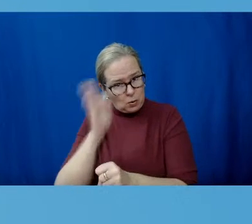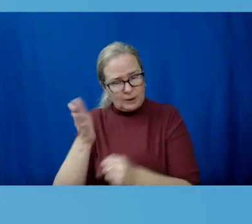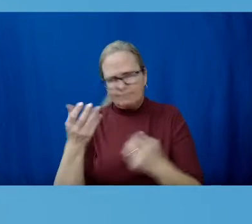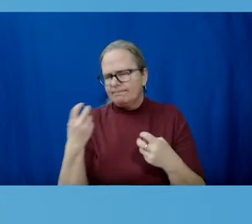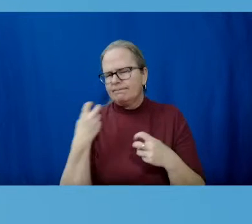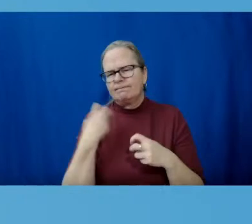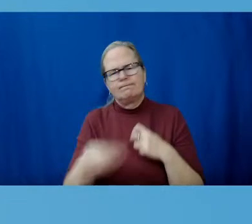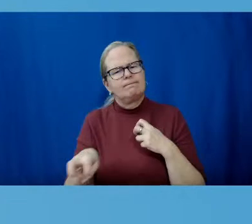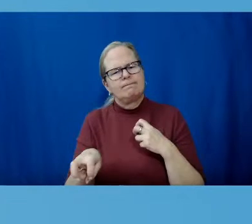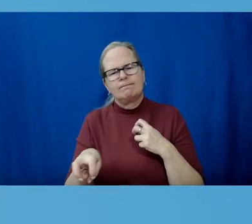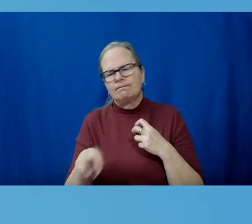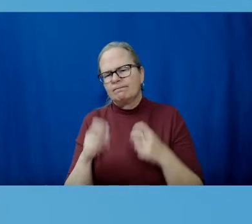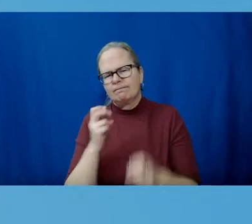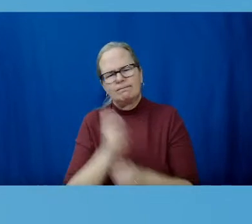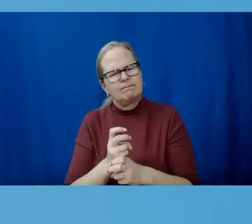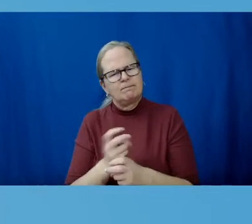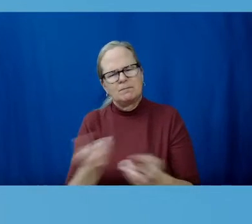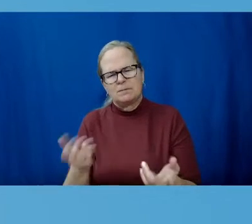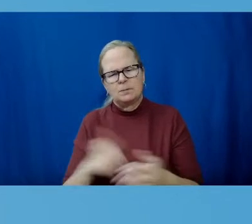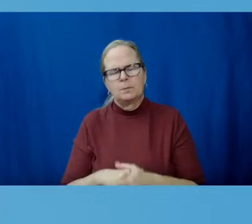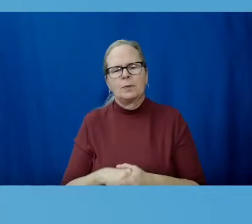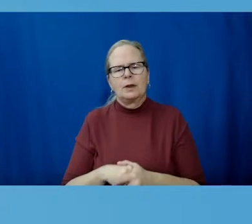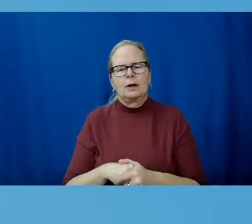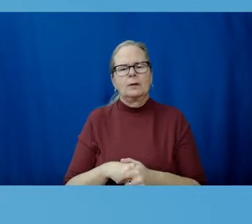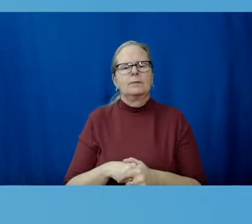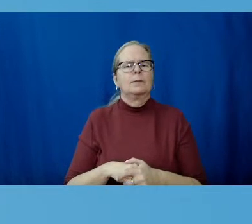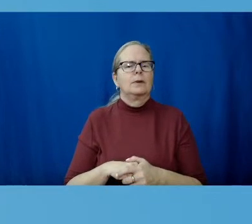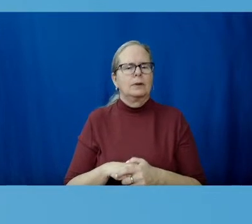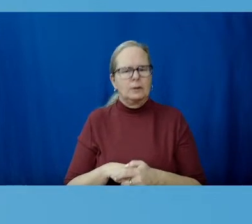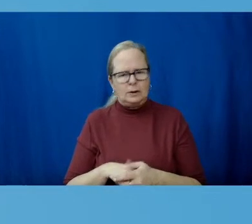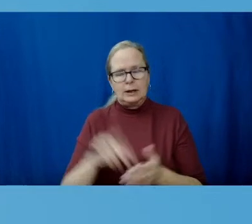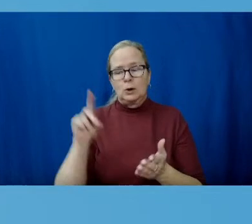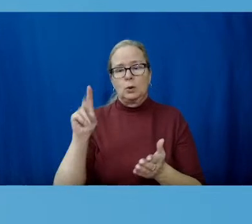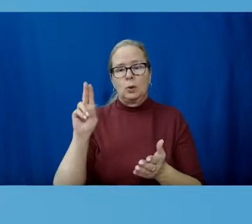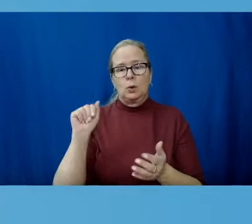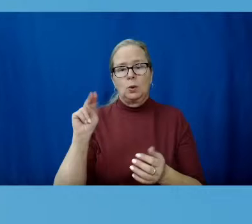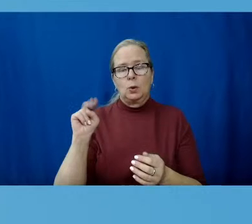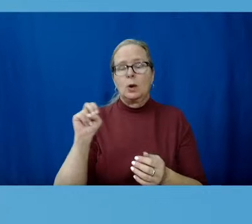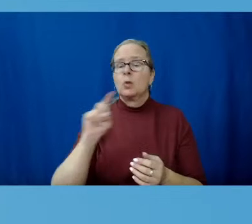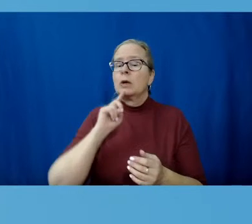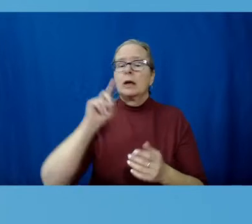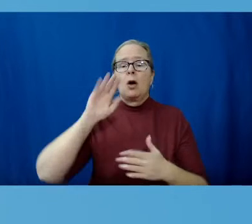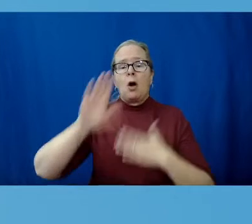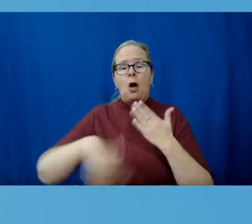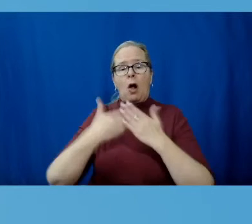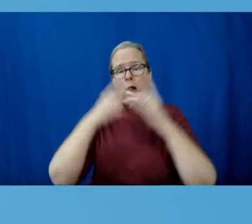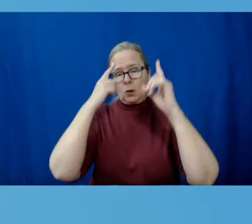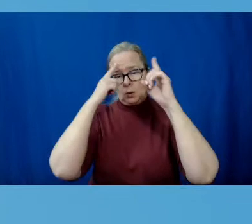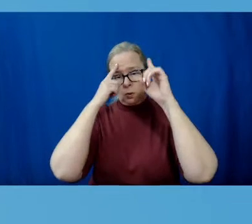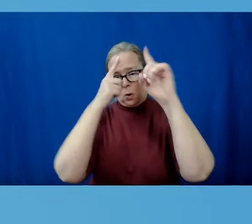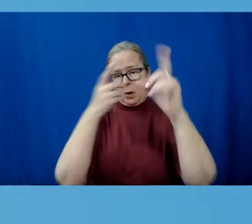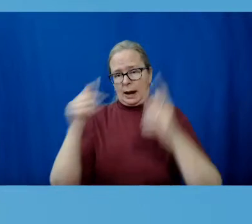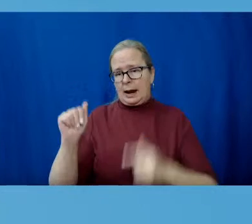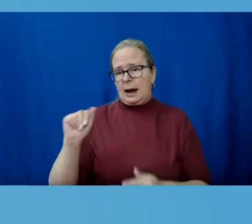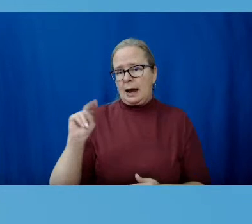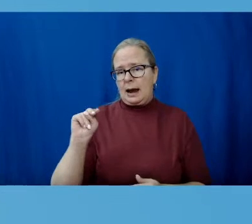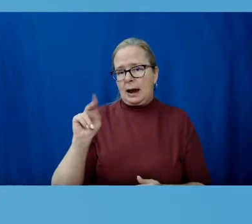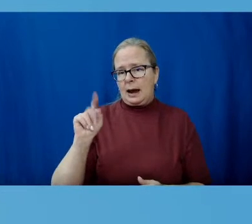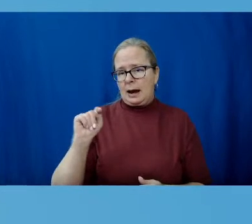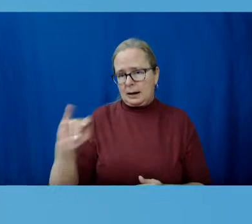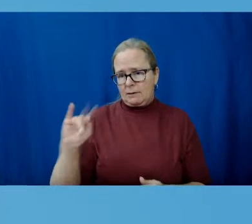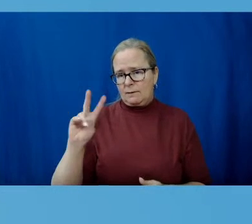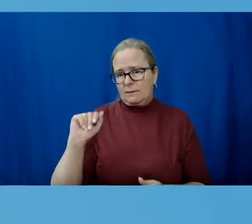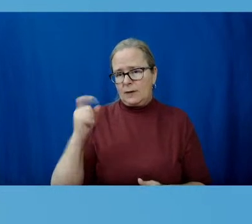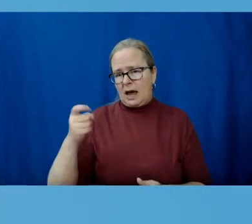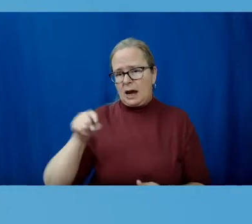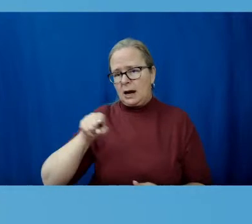crowd. I don't think they've won a single case, and that they've launched multiple cases. Courts are going to defer to